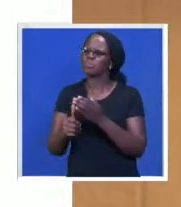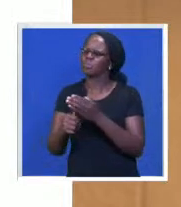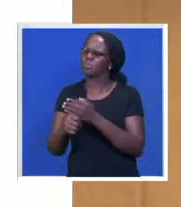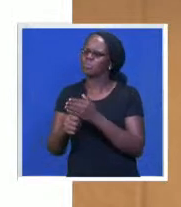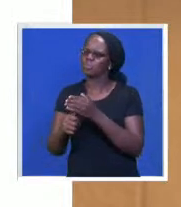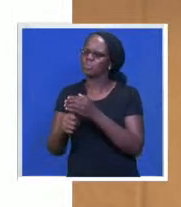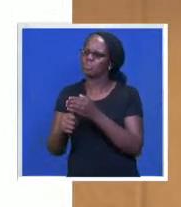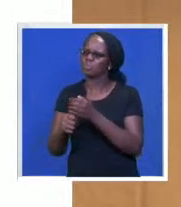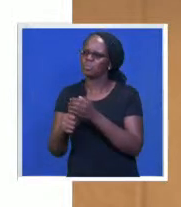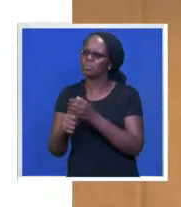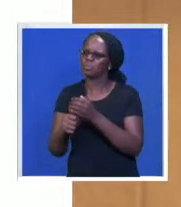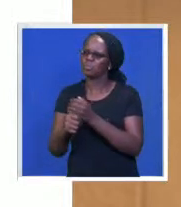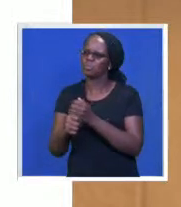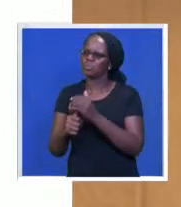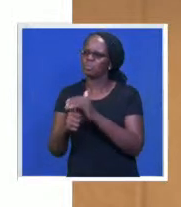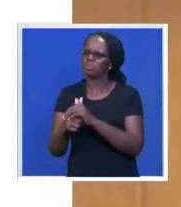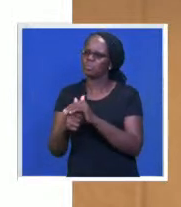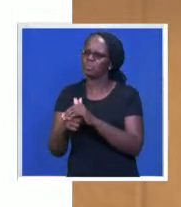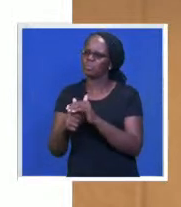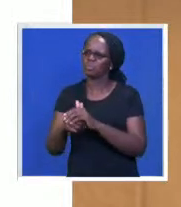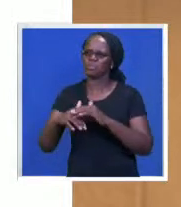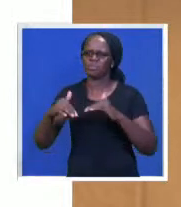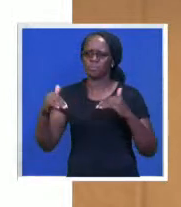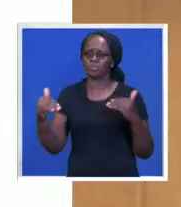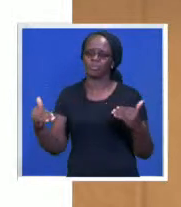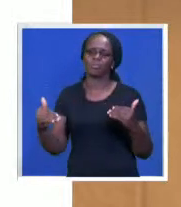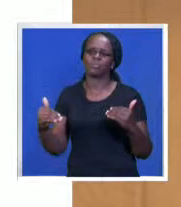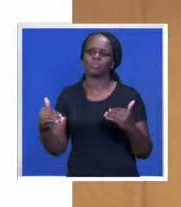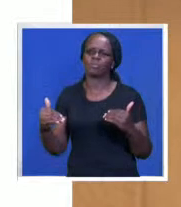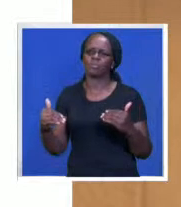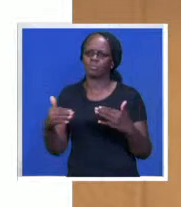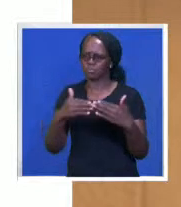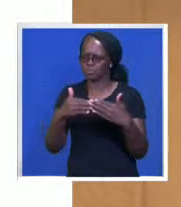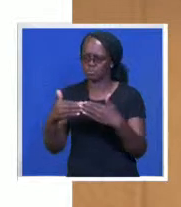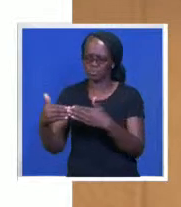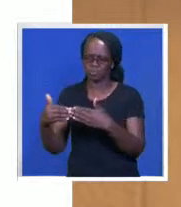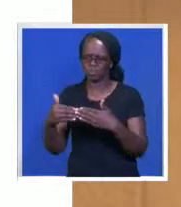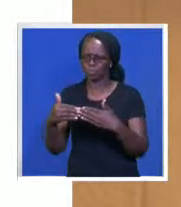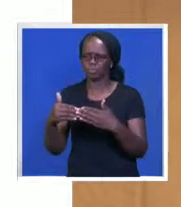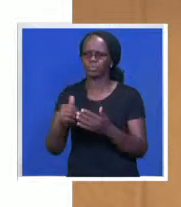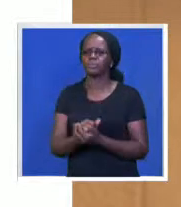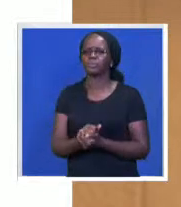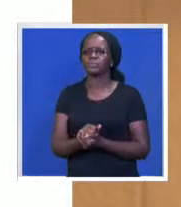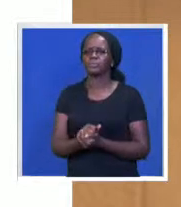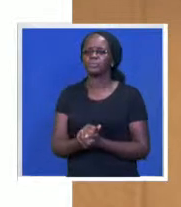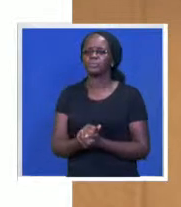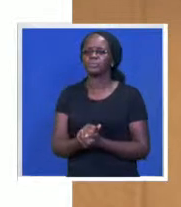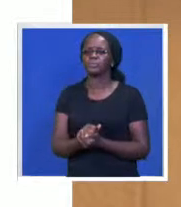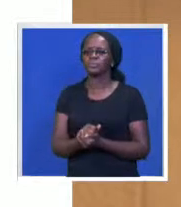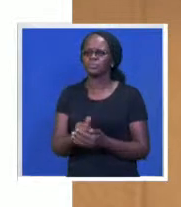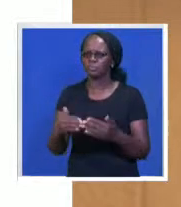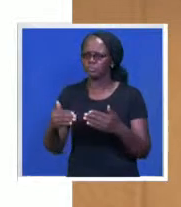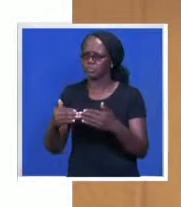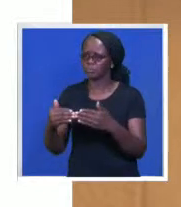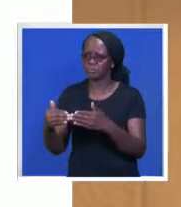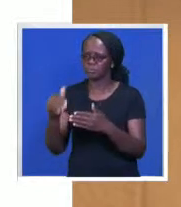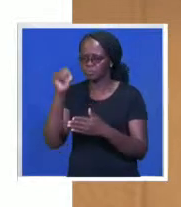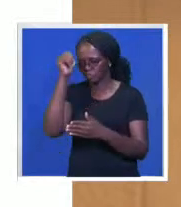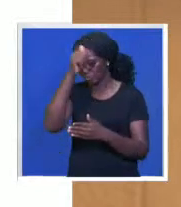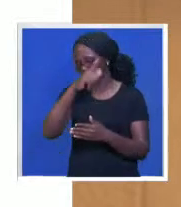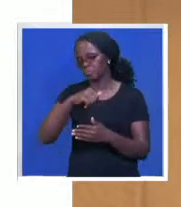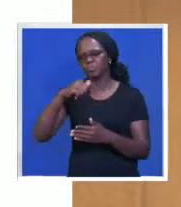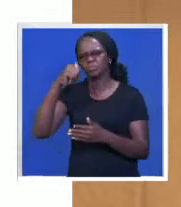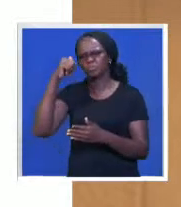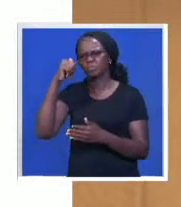creation. Why? You might ask yourself that question. By taking care of God's creation,